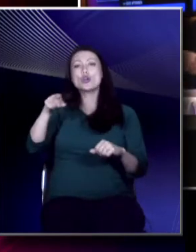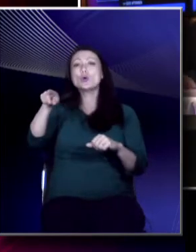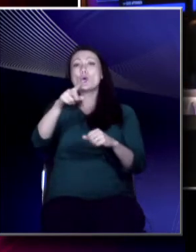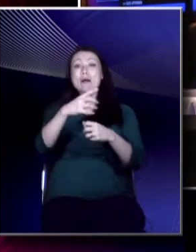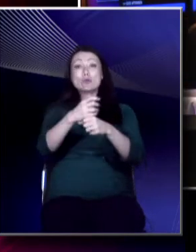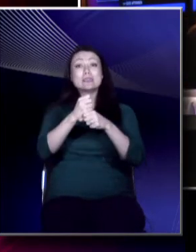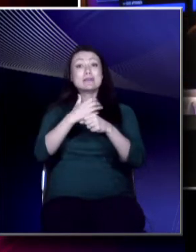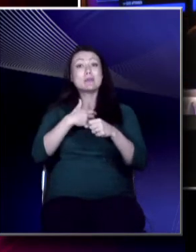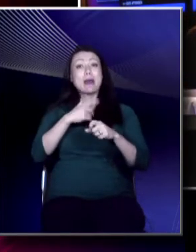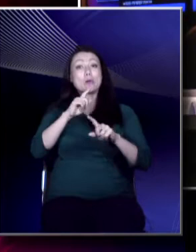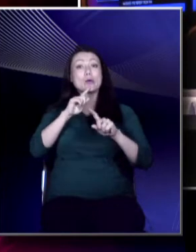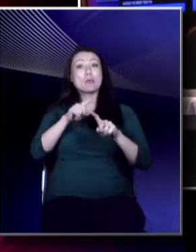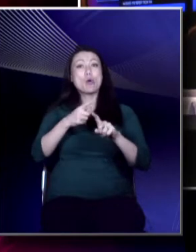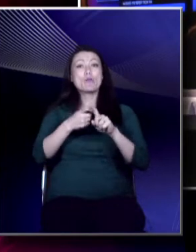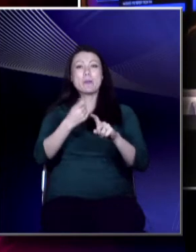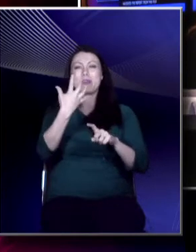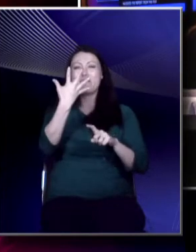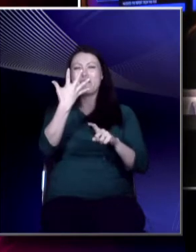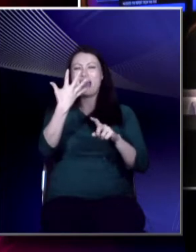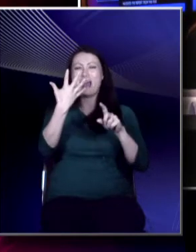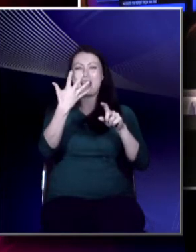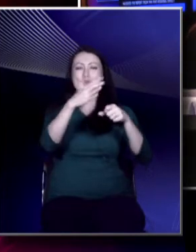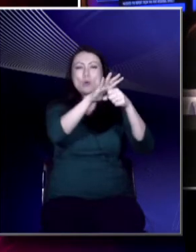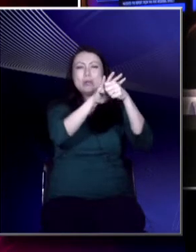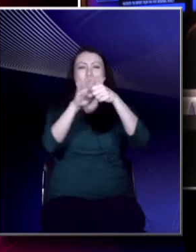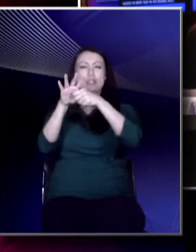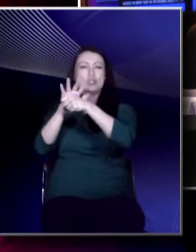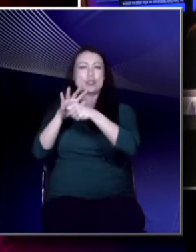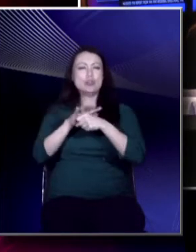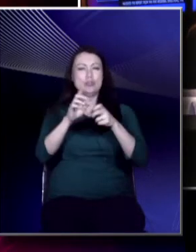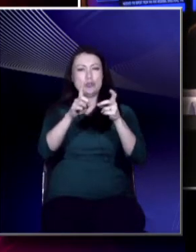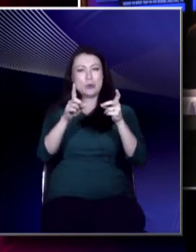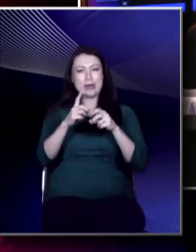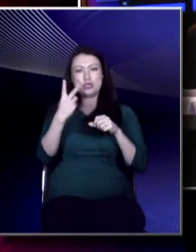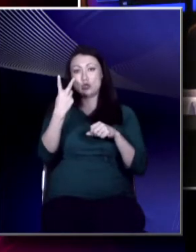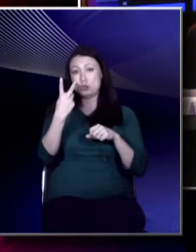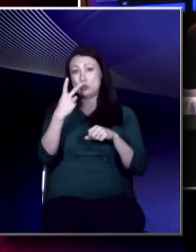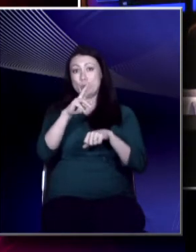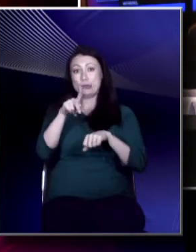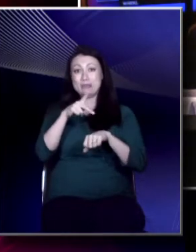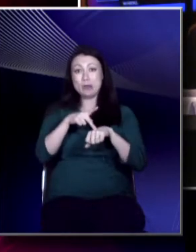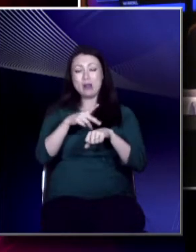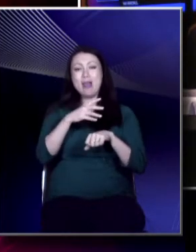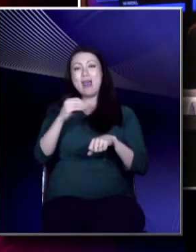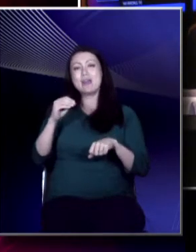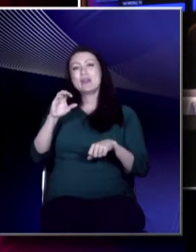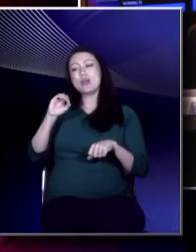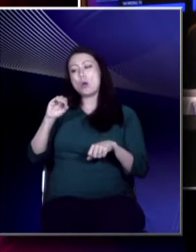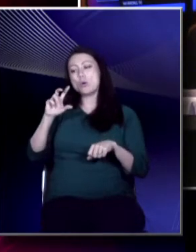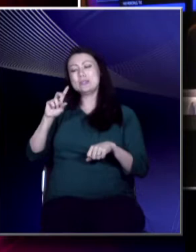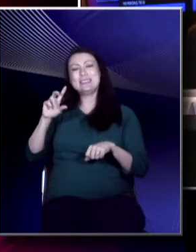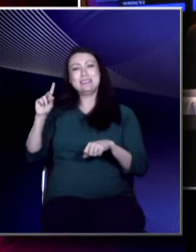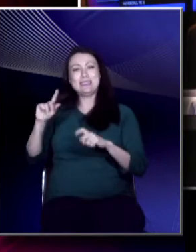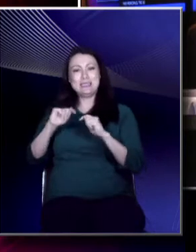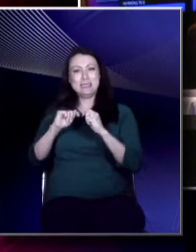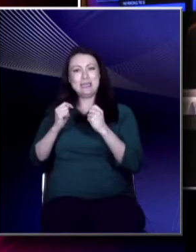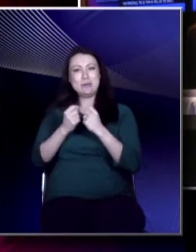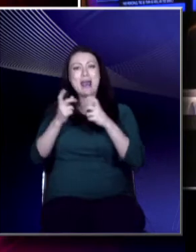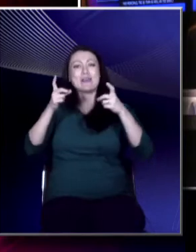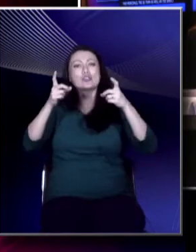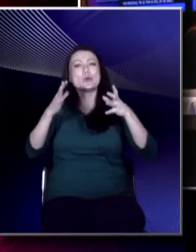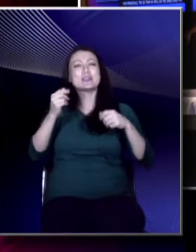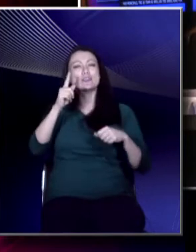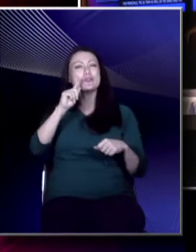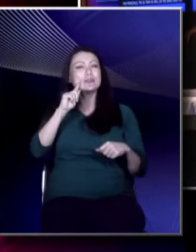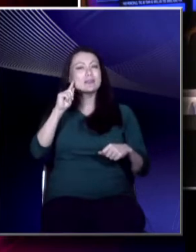report from the 5 regional directors, the 2 principals, the AUD team, as well as the directors for deaf and blind